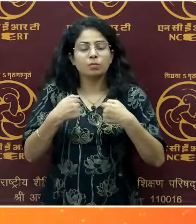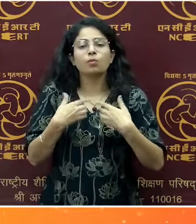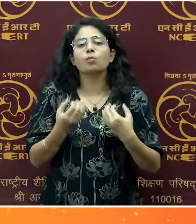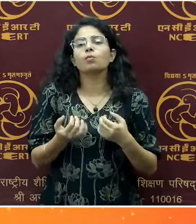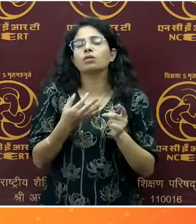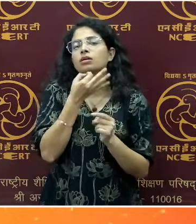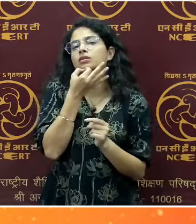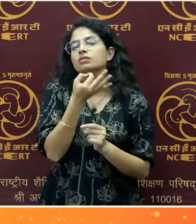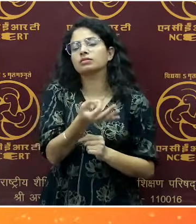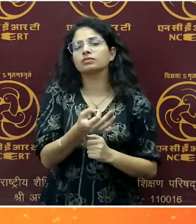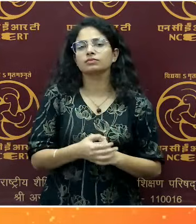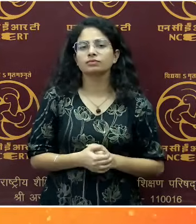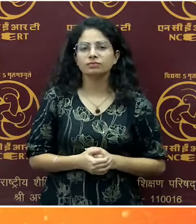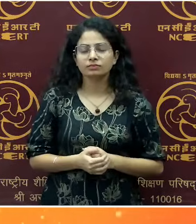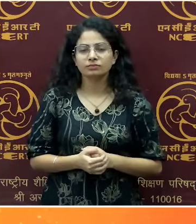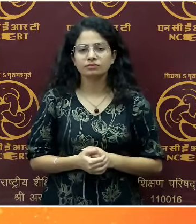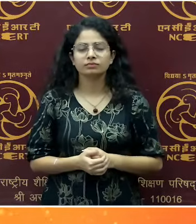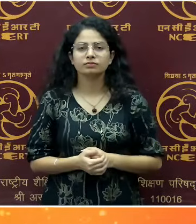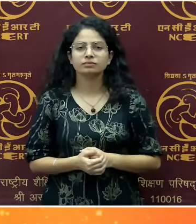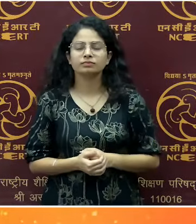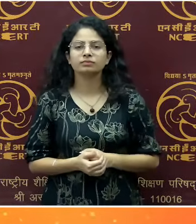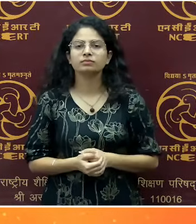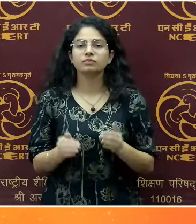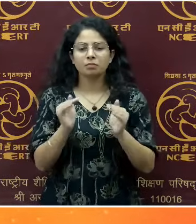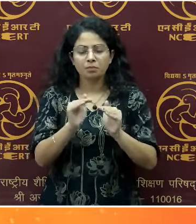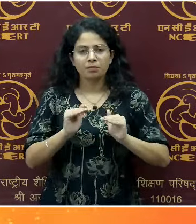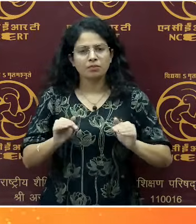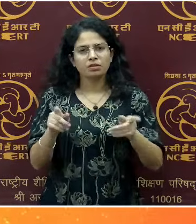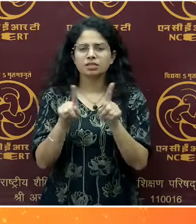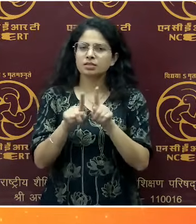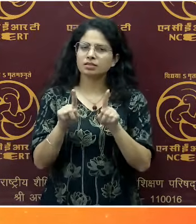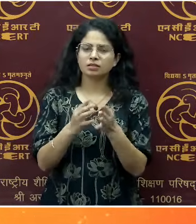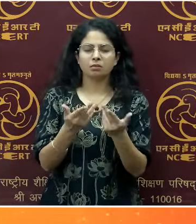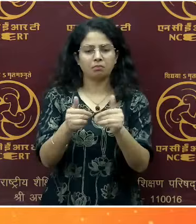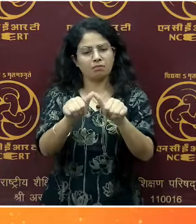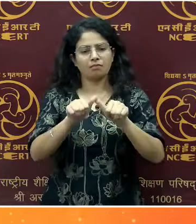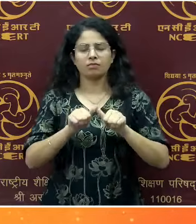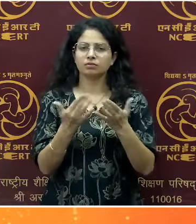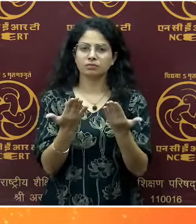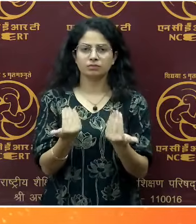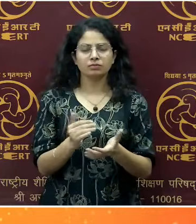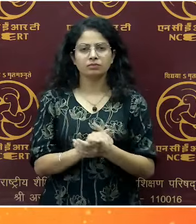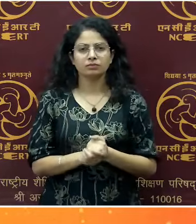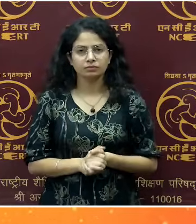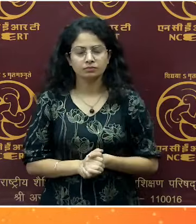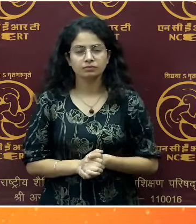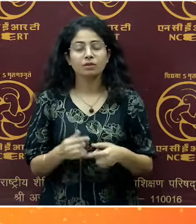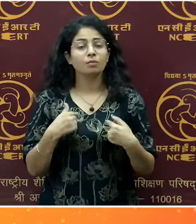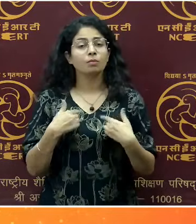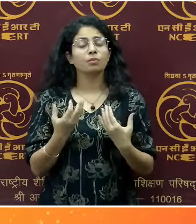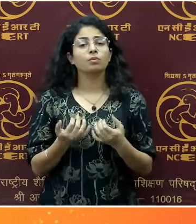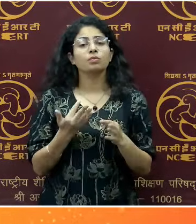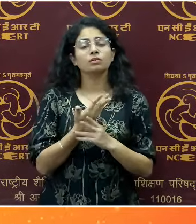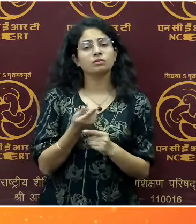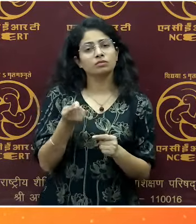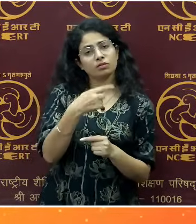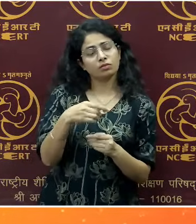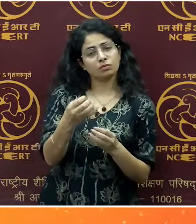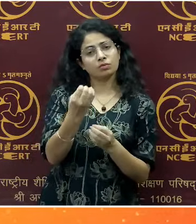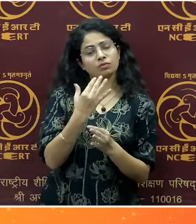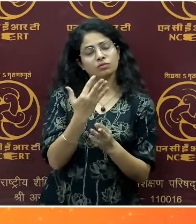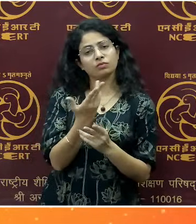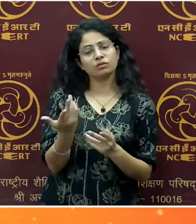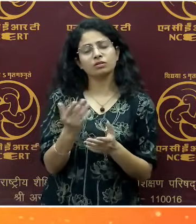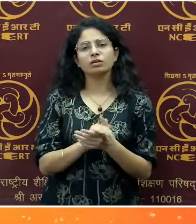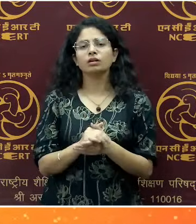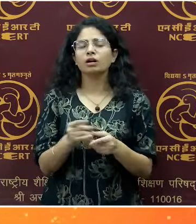a question. Okay. Yes, so students also can answer in the comment section and also I want to know from you. Okay.